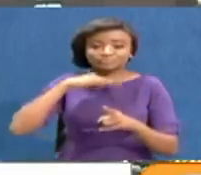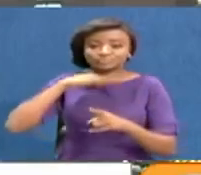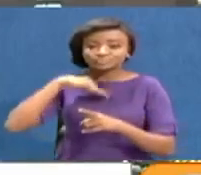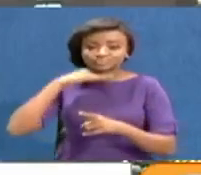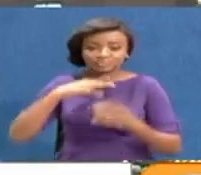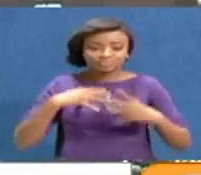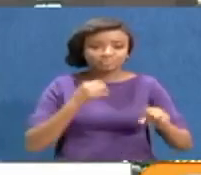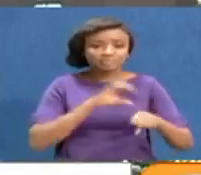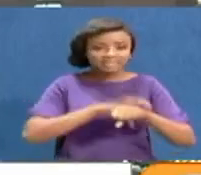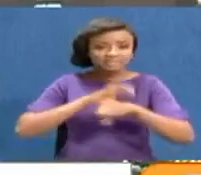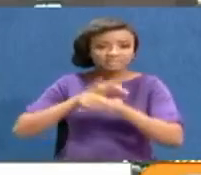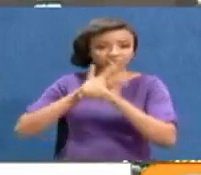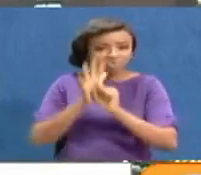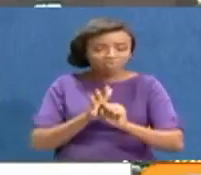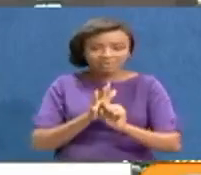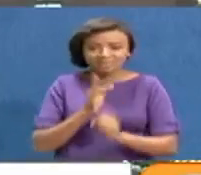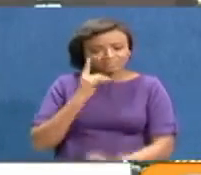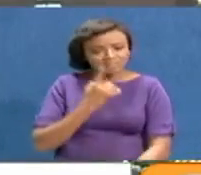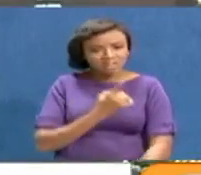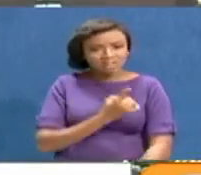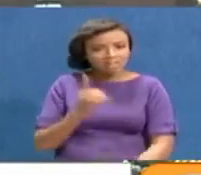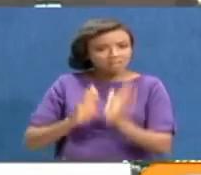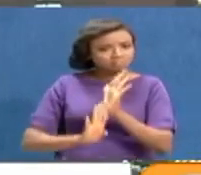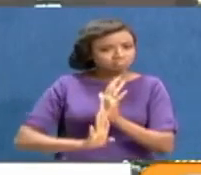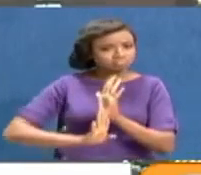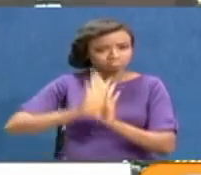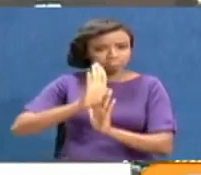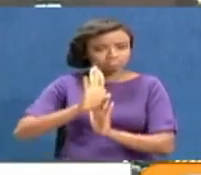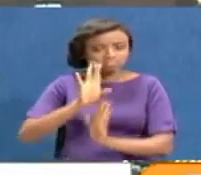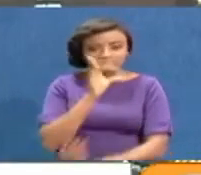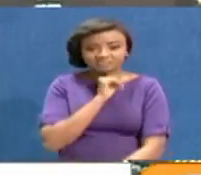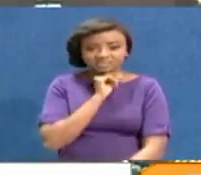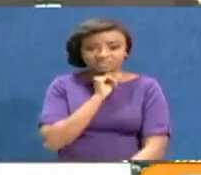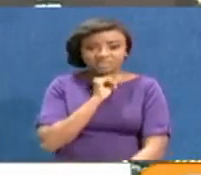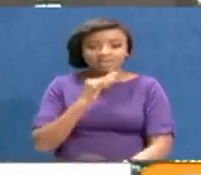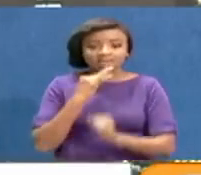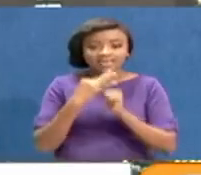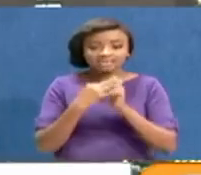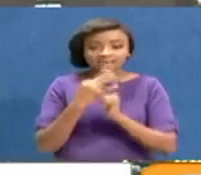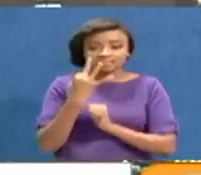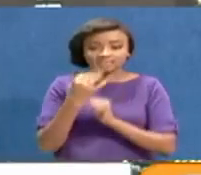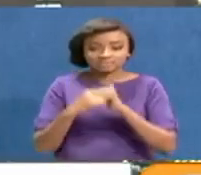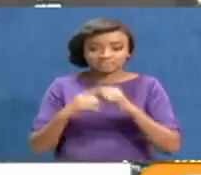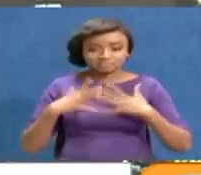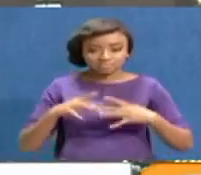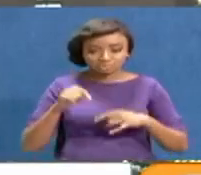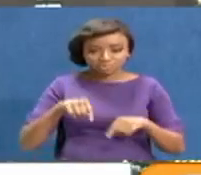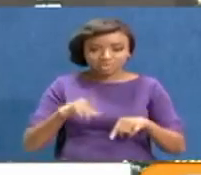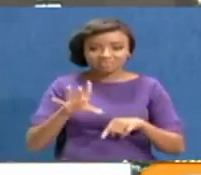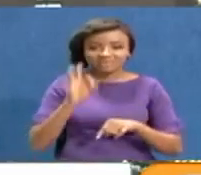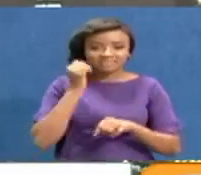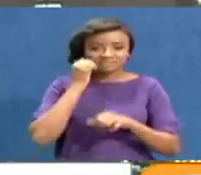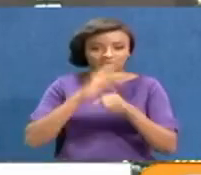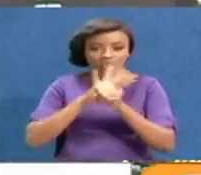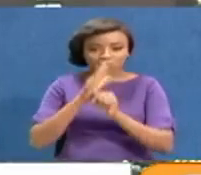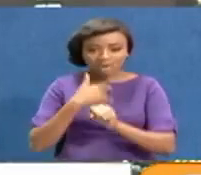positivity rate show the extent of an unfolding spike in infections. This as 836 more people tested positive for the